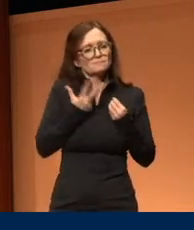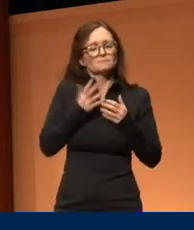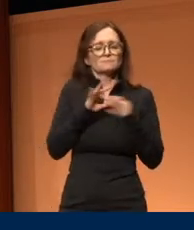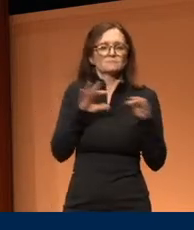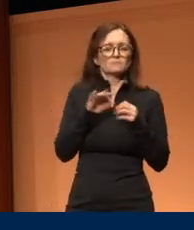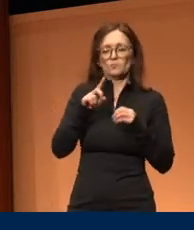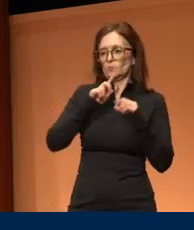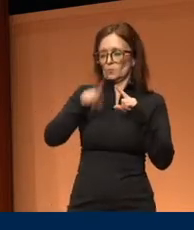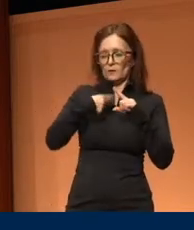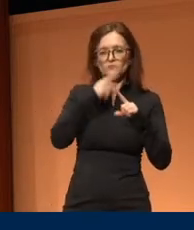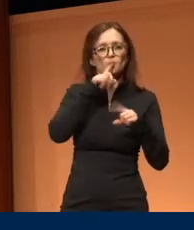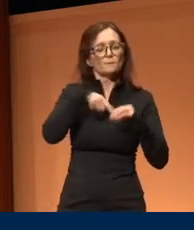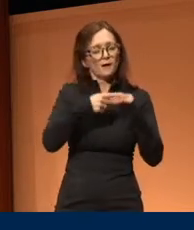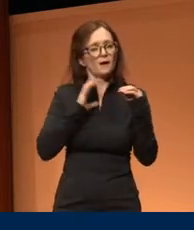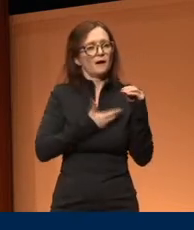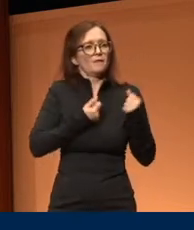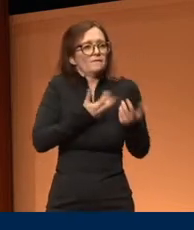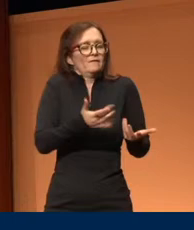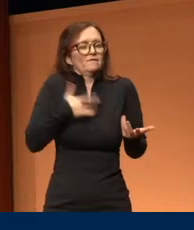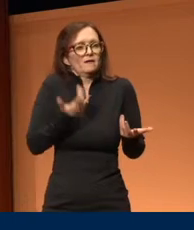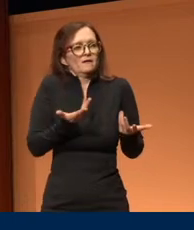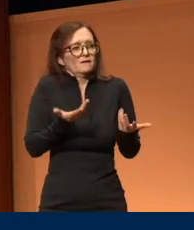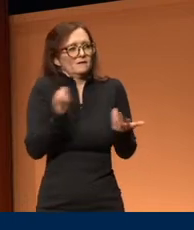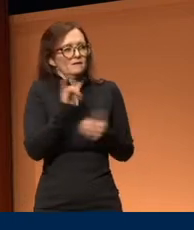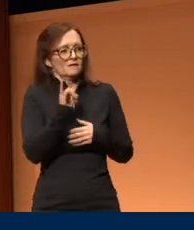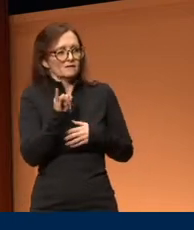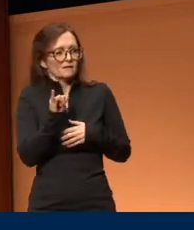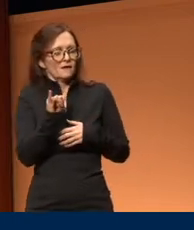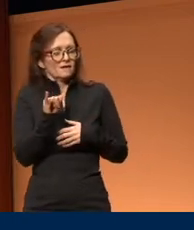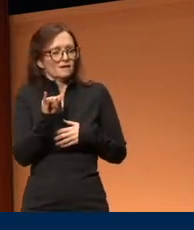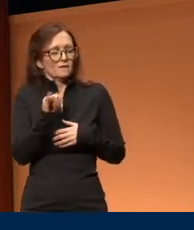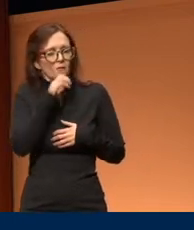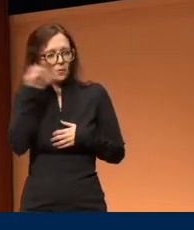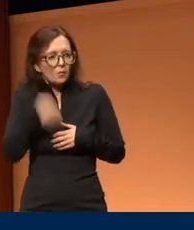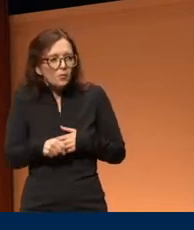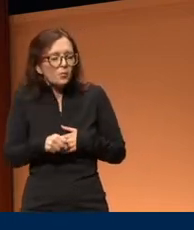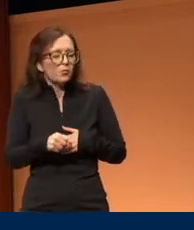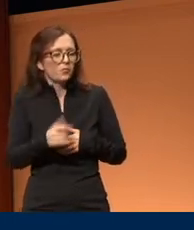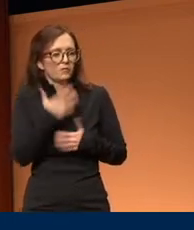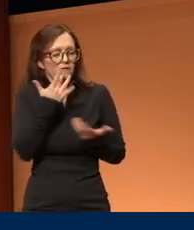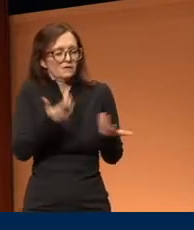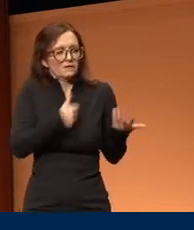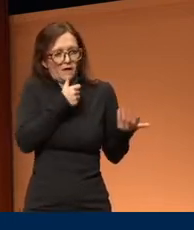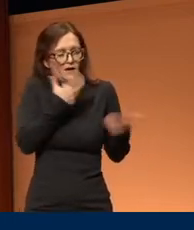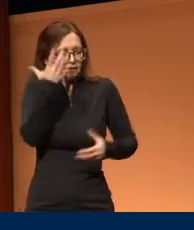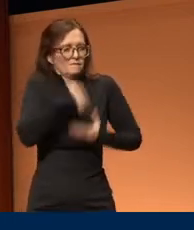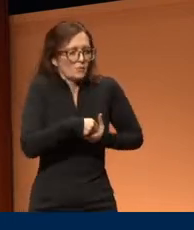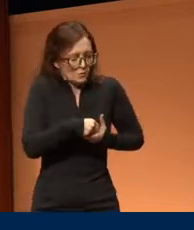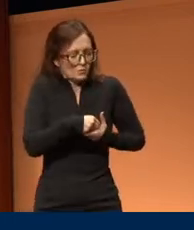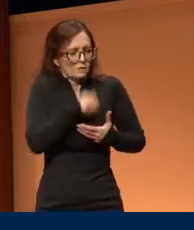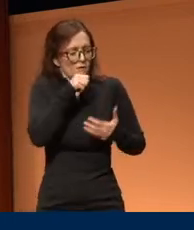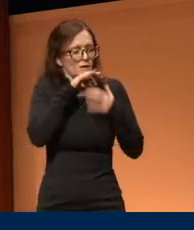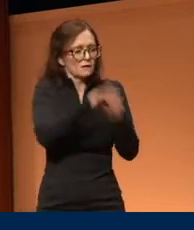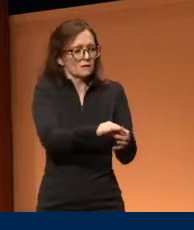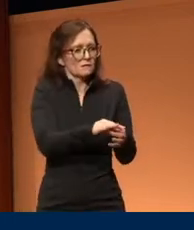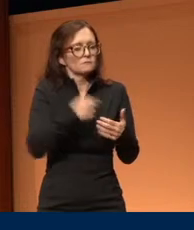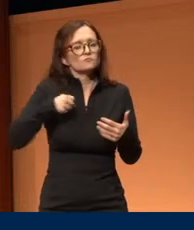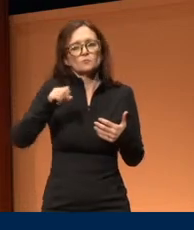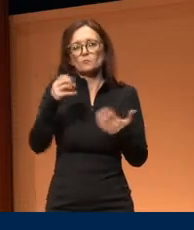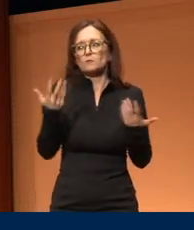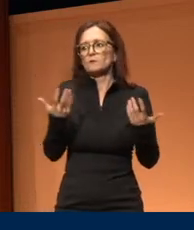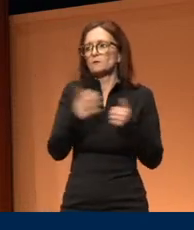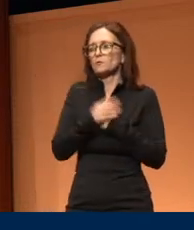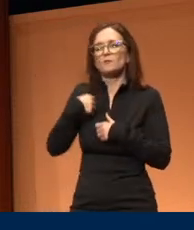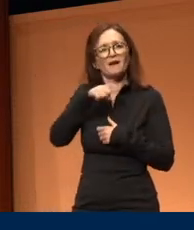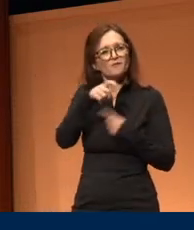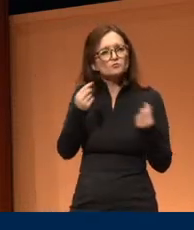when we talk about our faith, we come across as medieval and alien, and we don't feel like we belong. So we thought, okay, we have to do